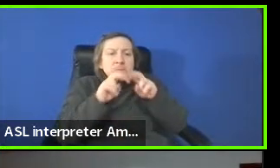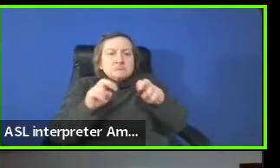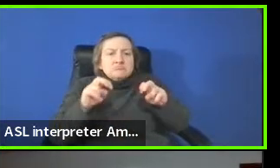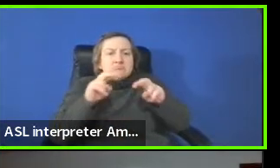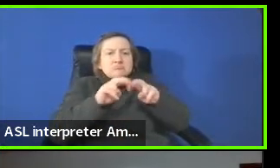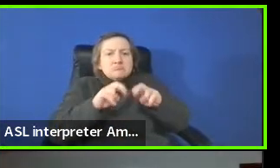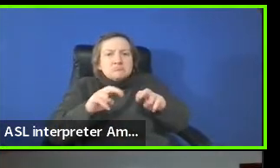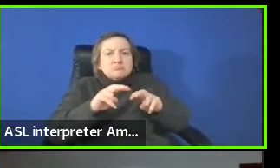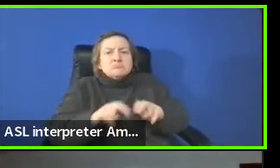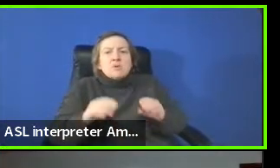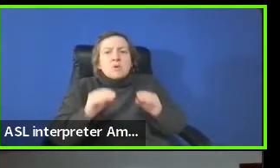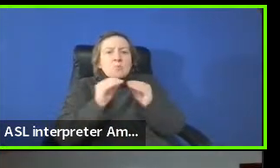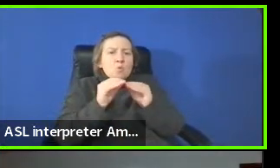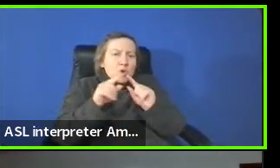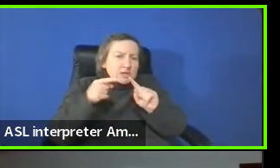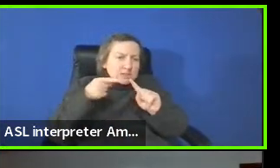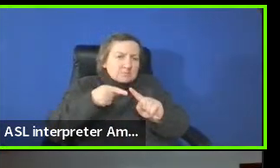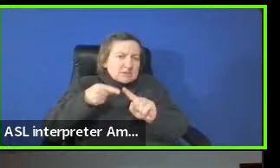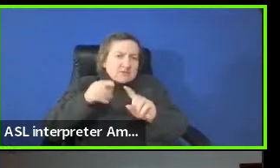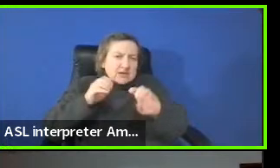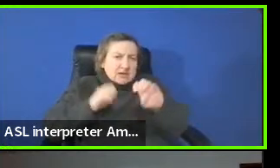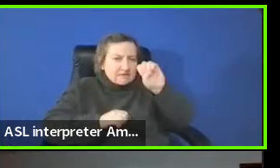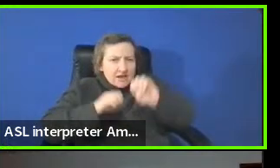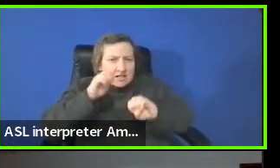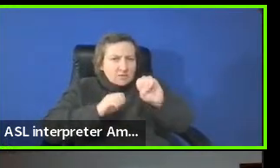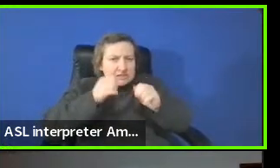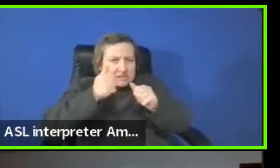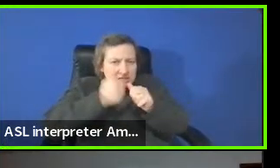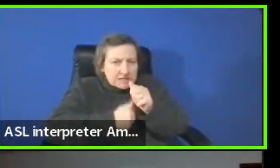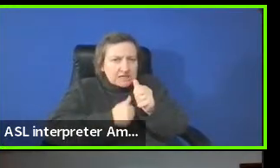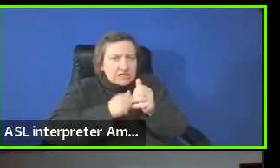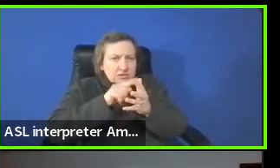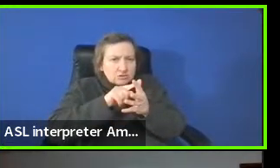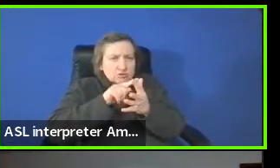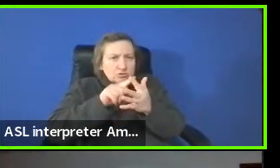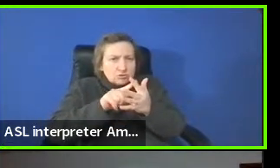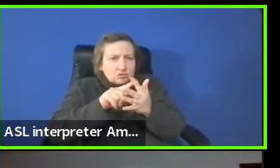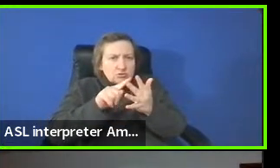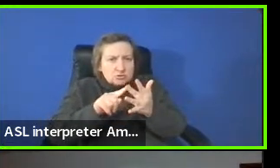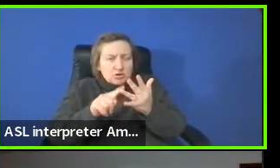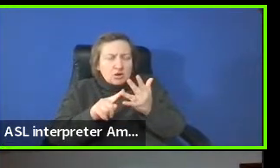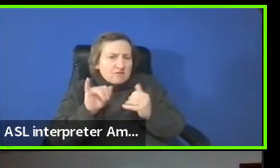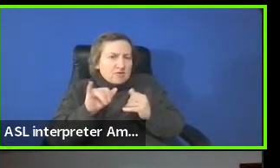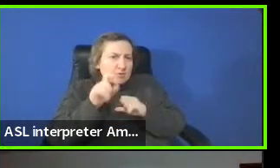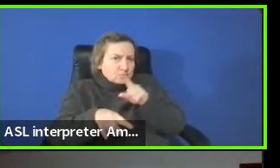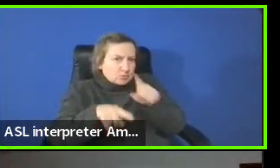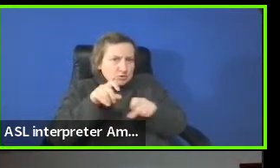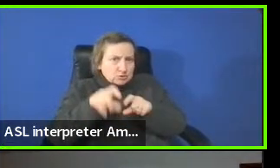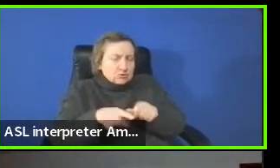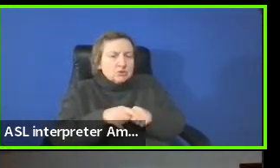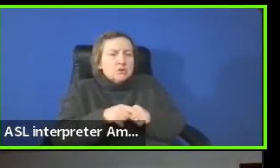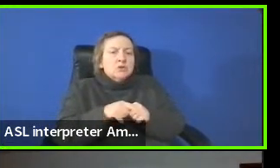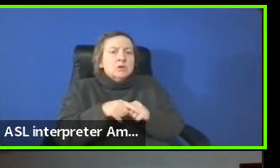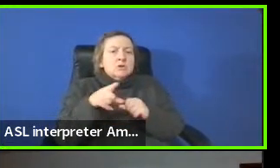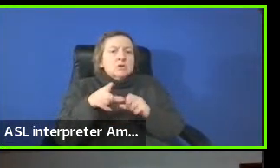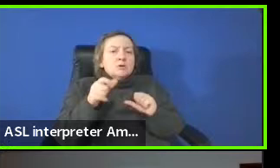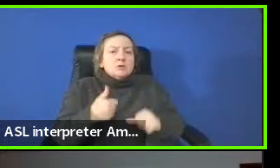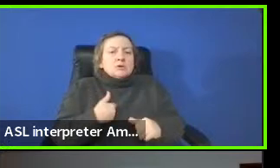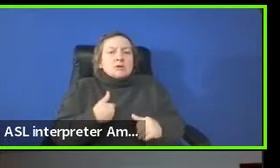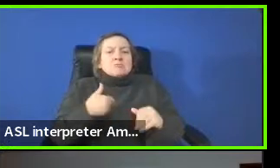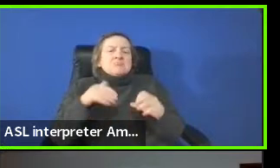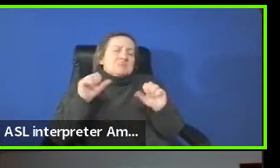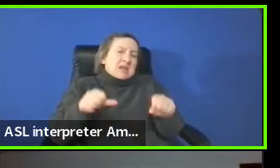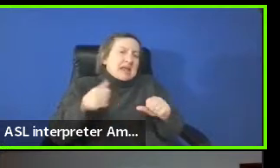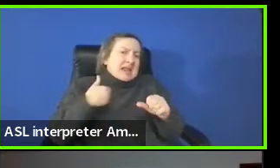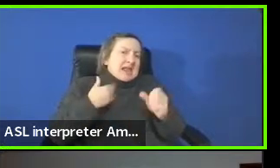specific evaluation of each of those questions. so that you can have as much